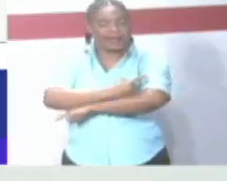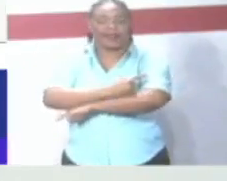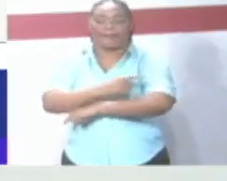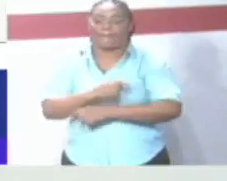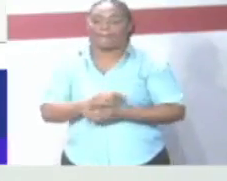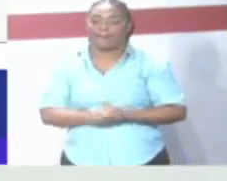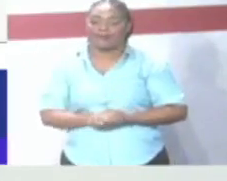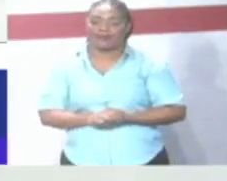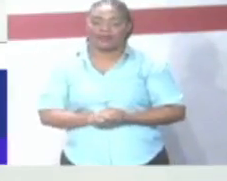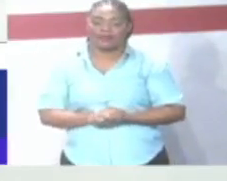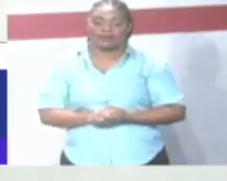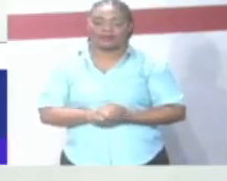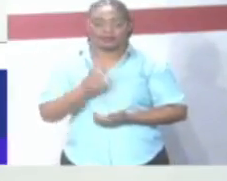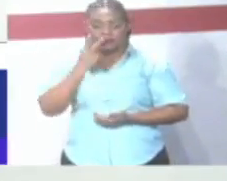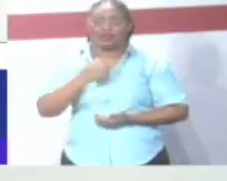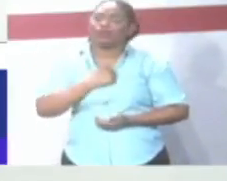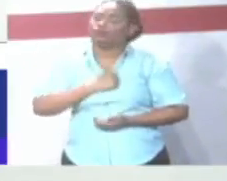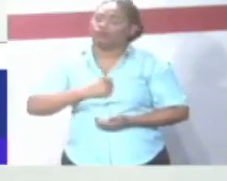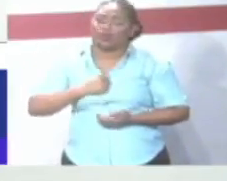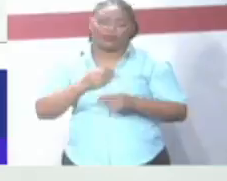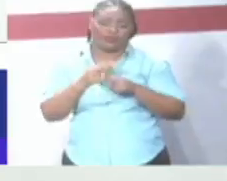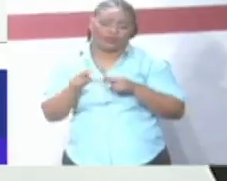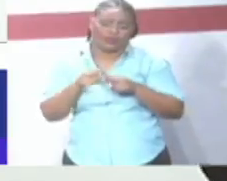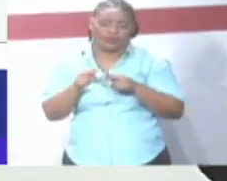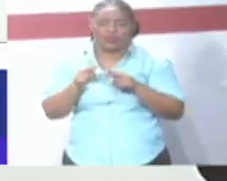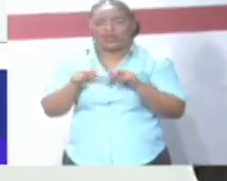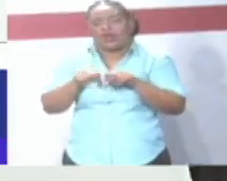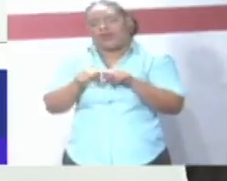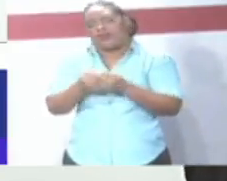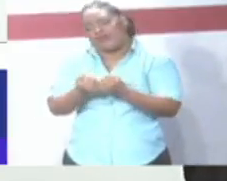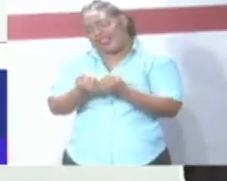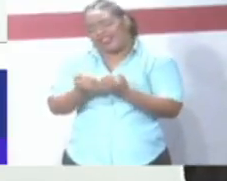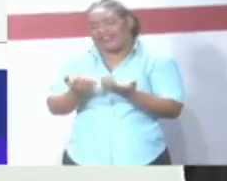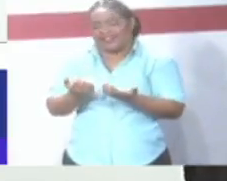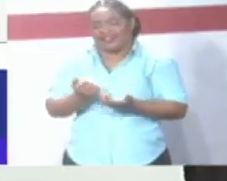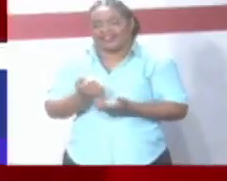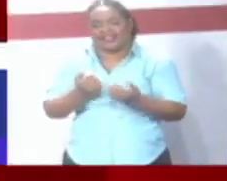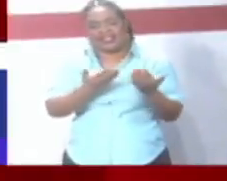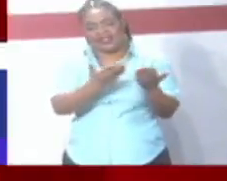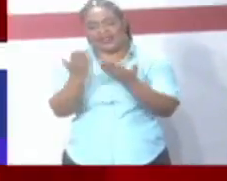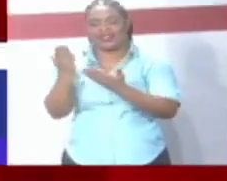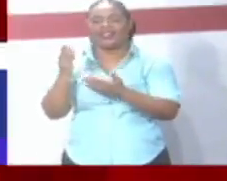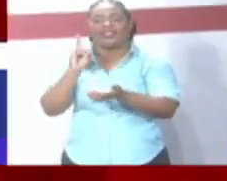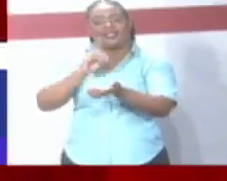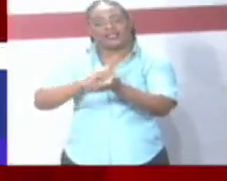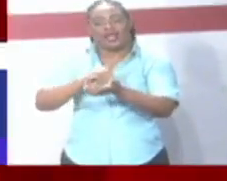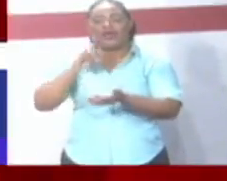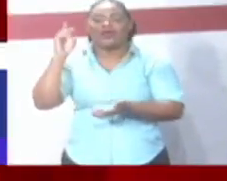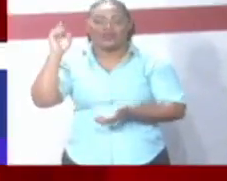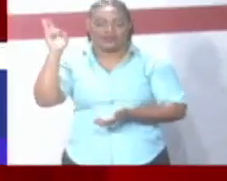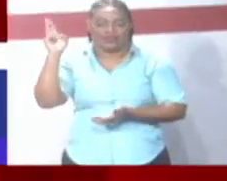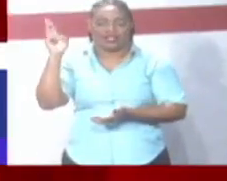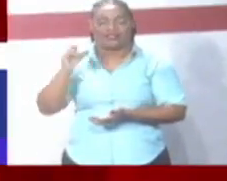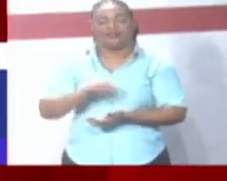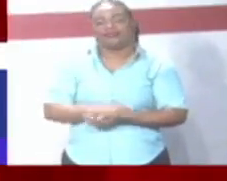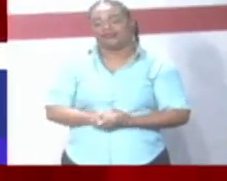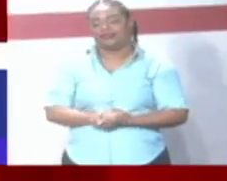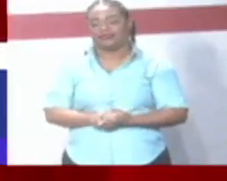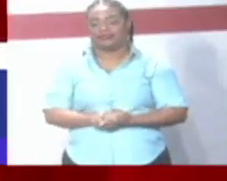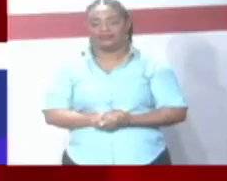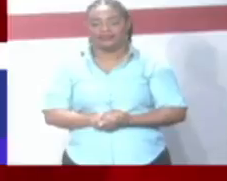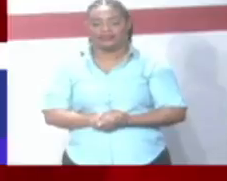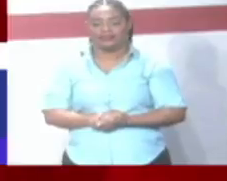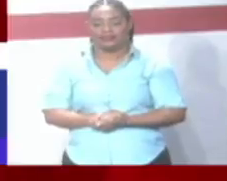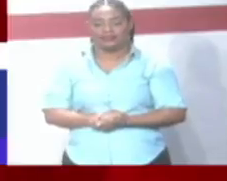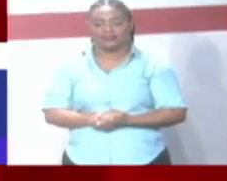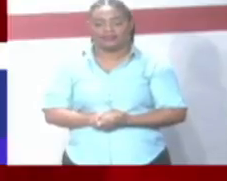apologize for that short break in transmission, so I hand you back over to Dr. Richards to continue the response to that question. Dr. Richards.